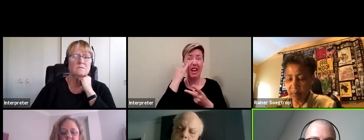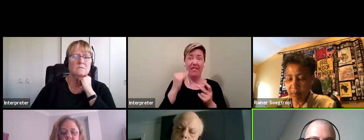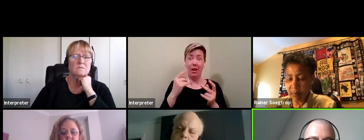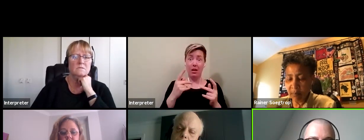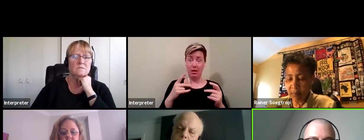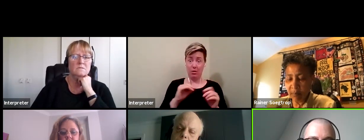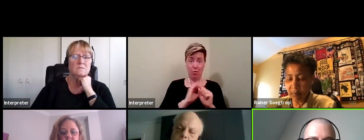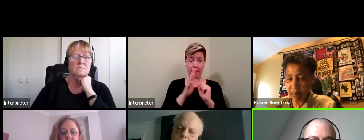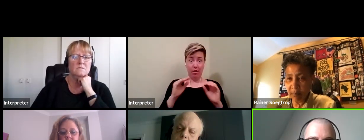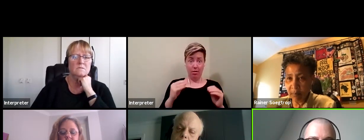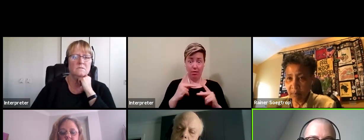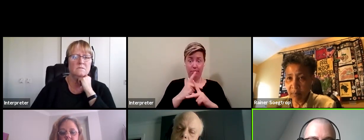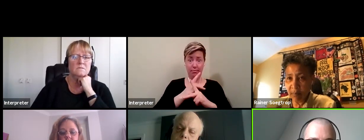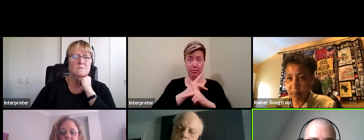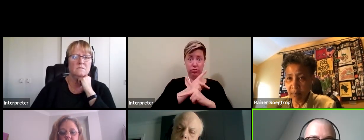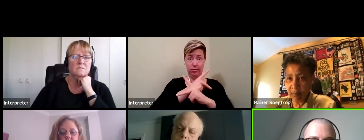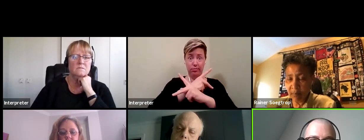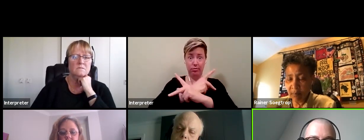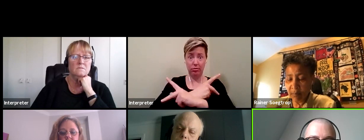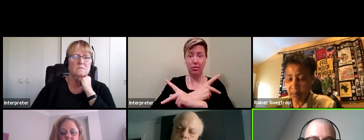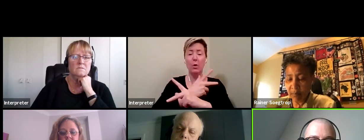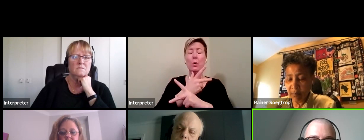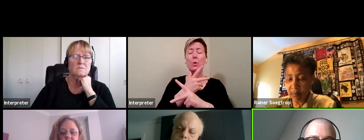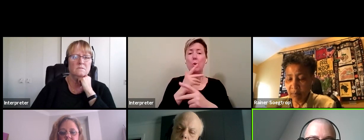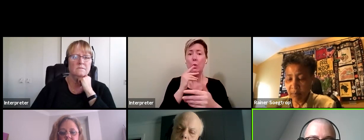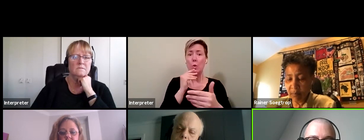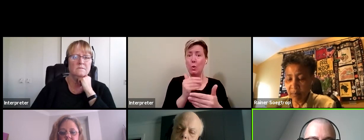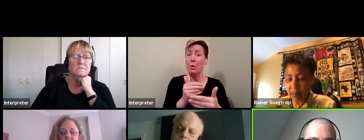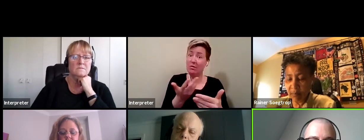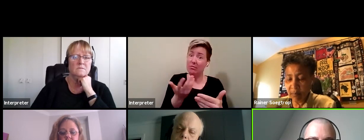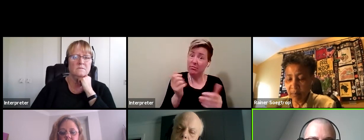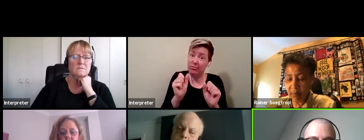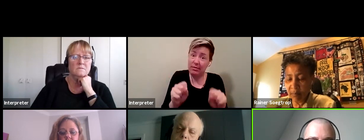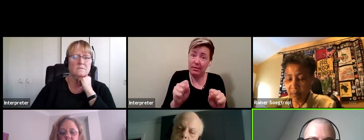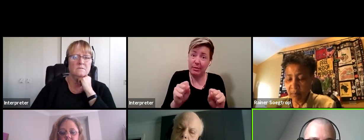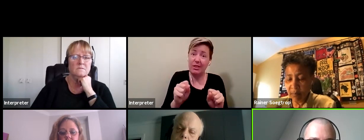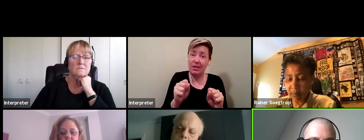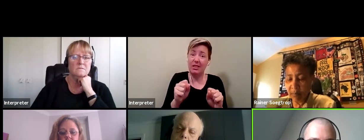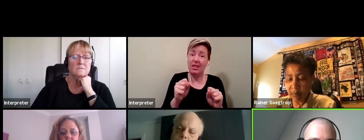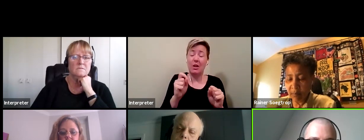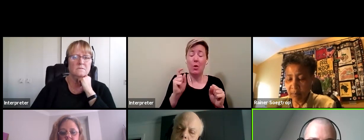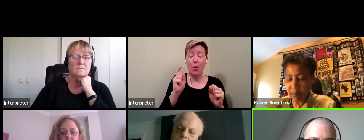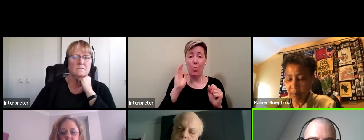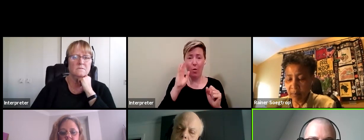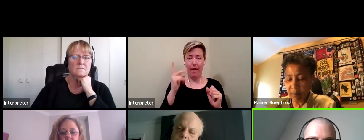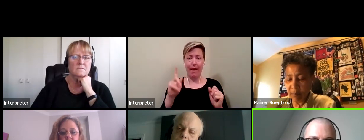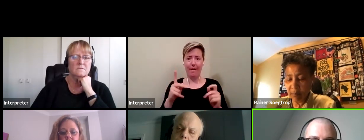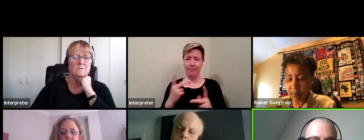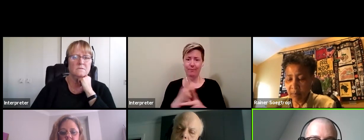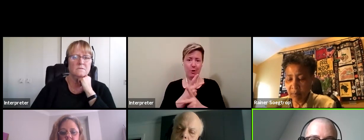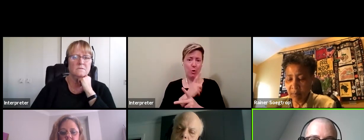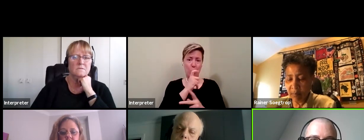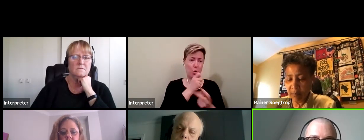time, and that time may be very near, when very difficult decisions will need to be made.